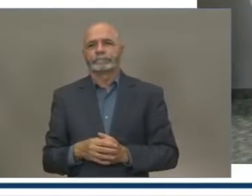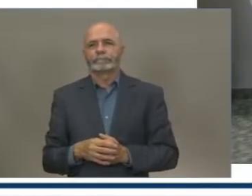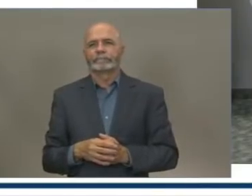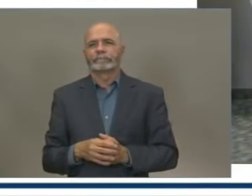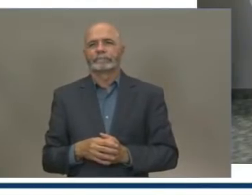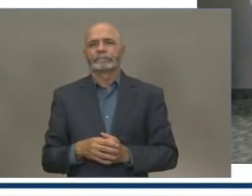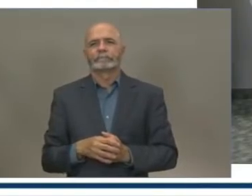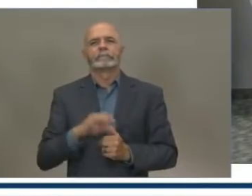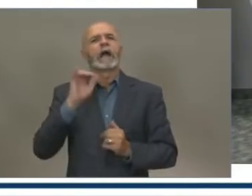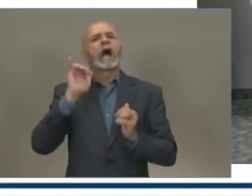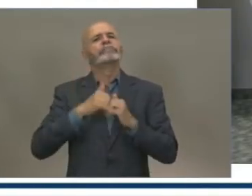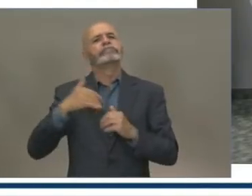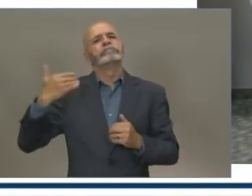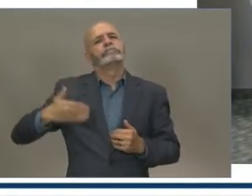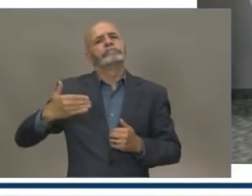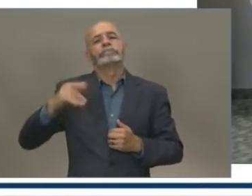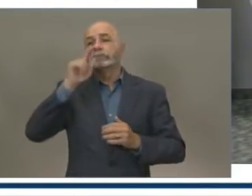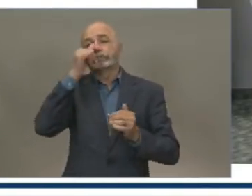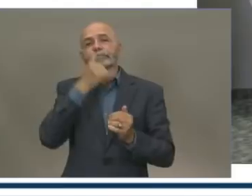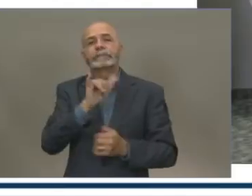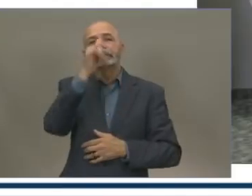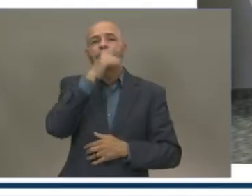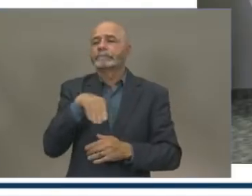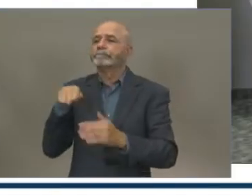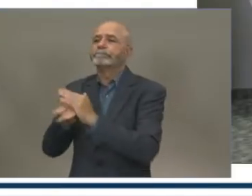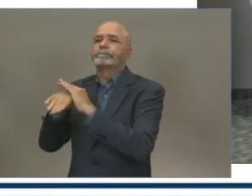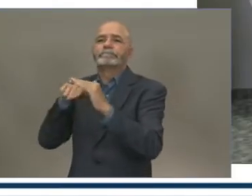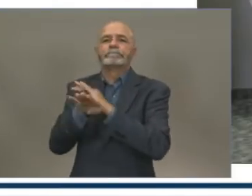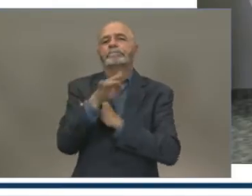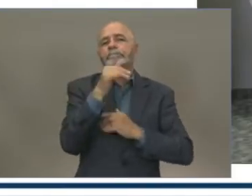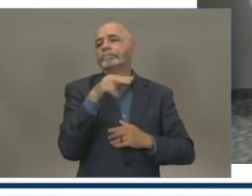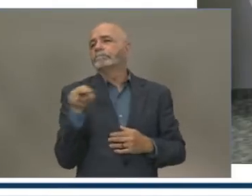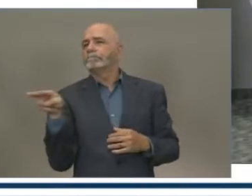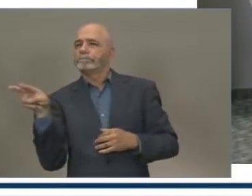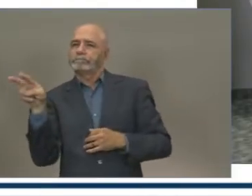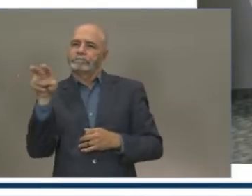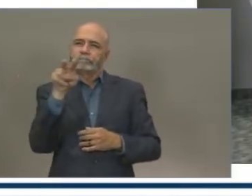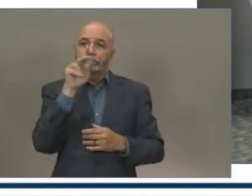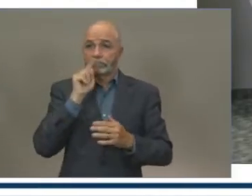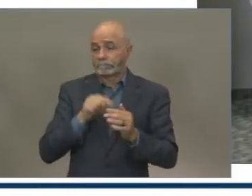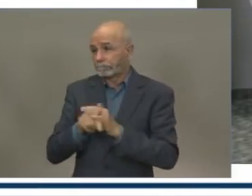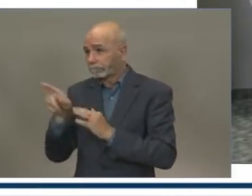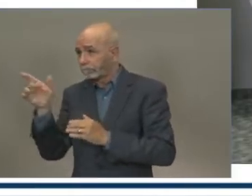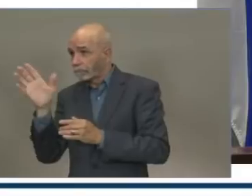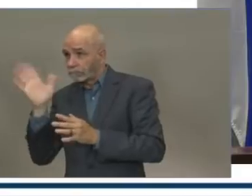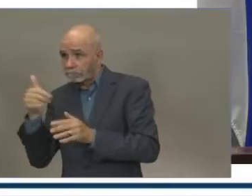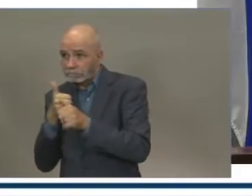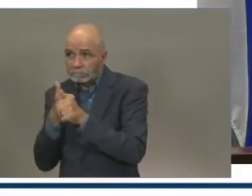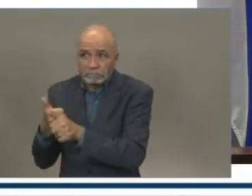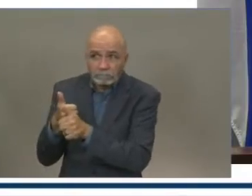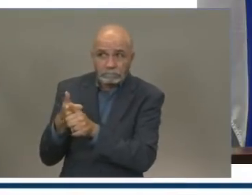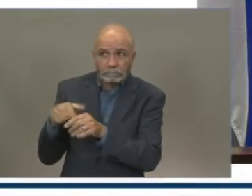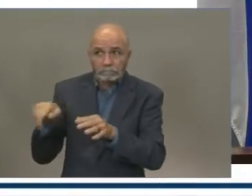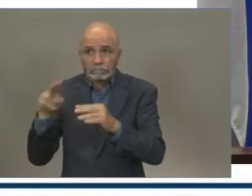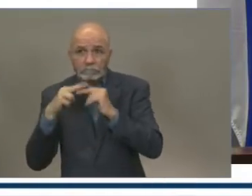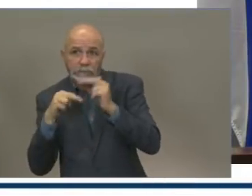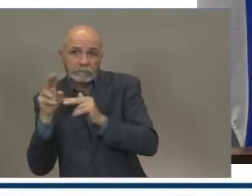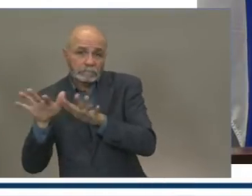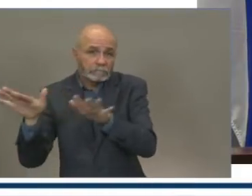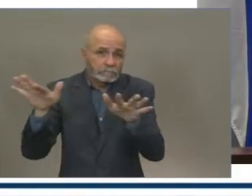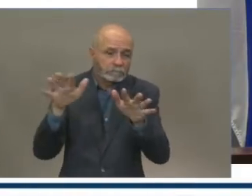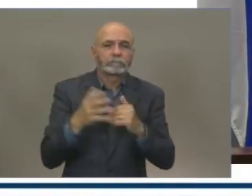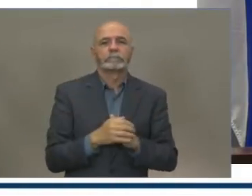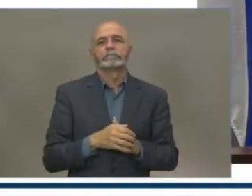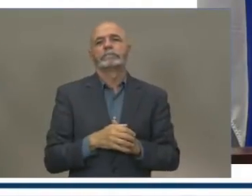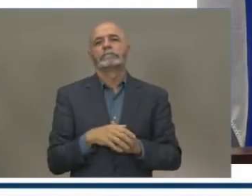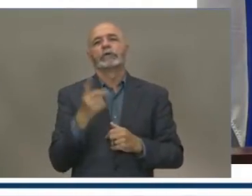inspectors? Are they only checking spots that are reported? No, we've had a comprehensive plan. So